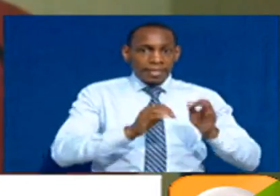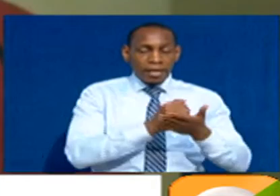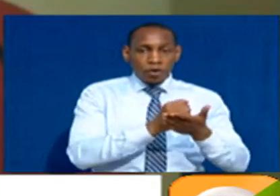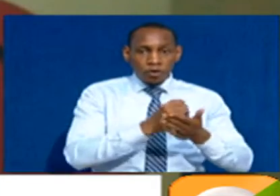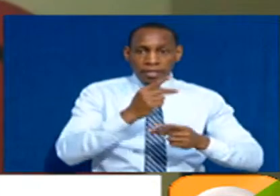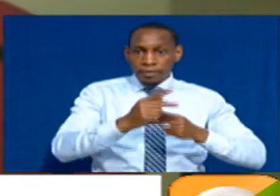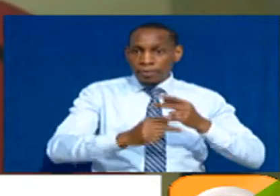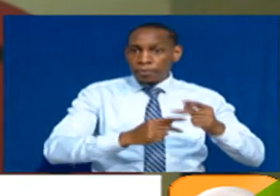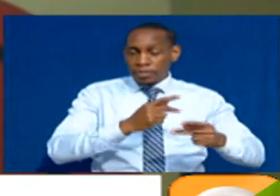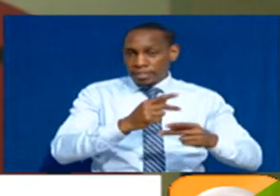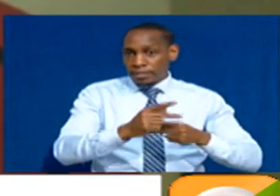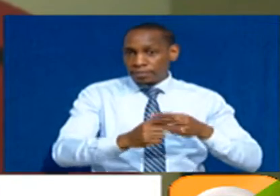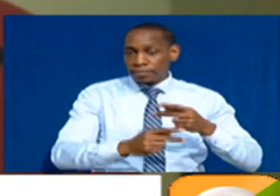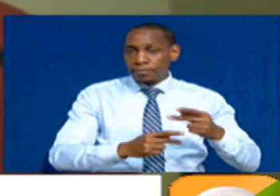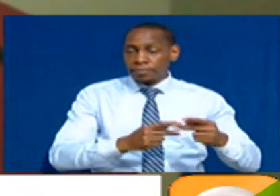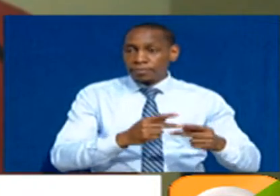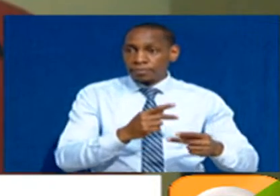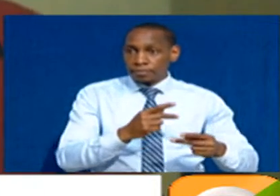audit